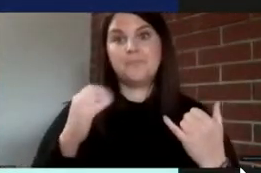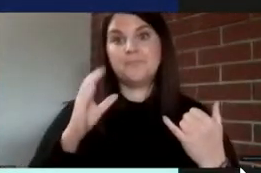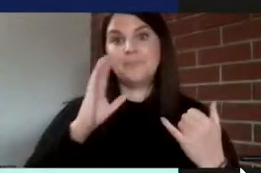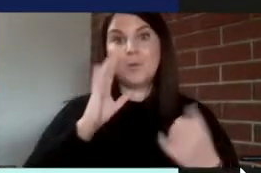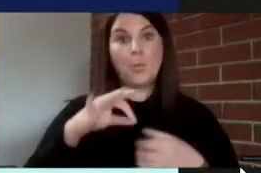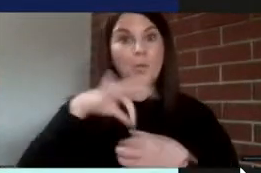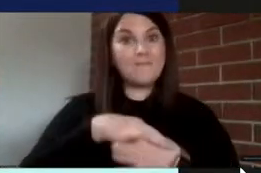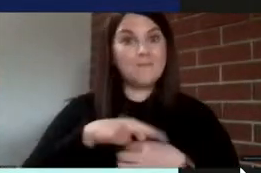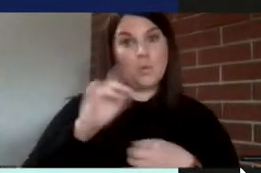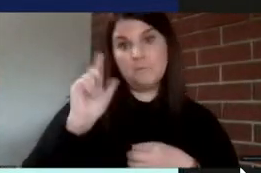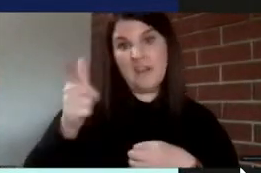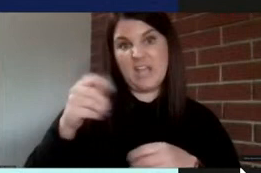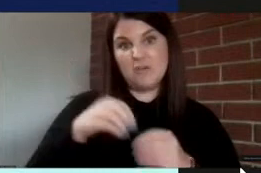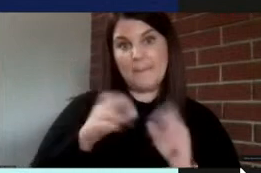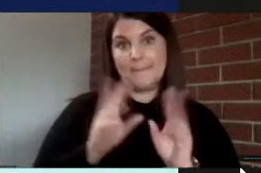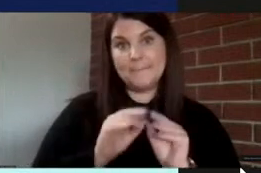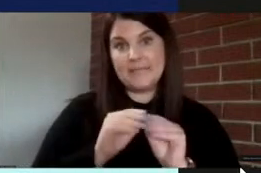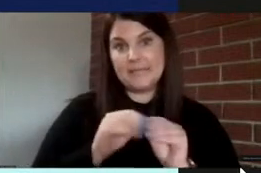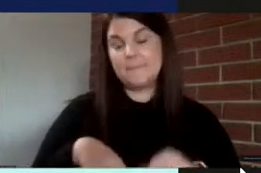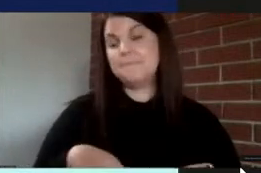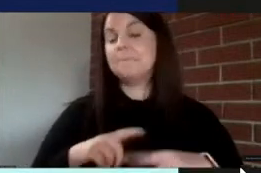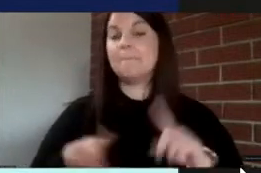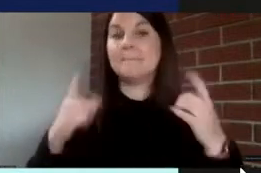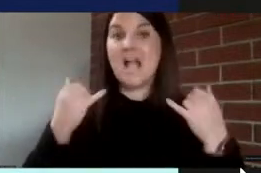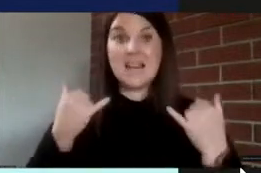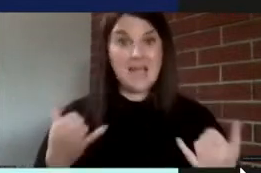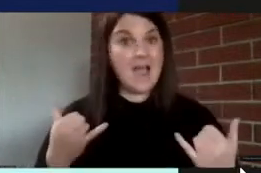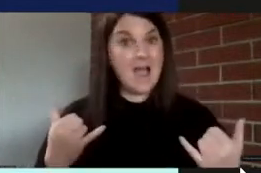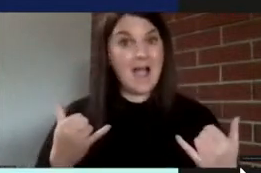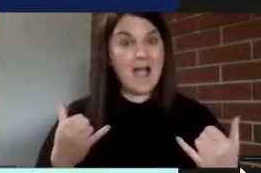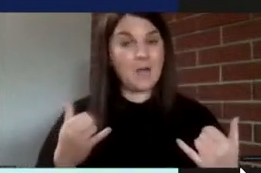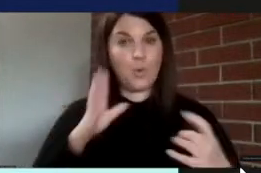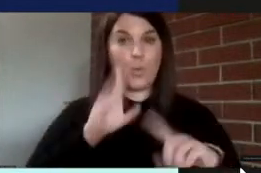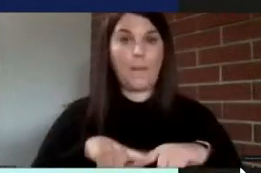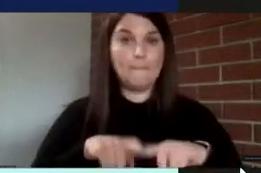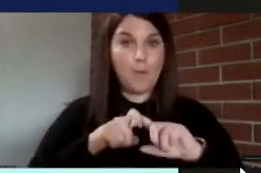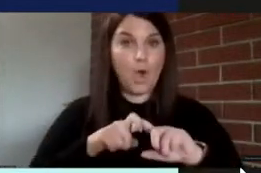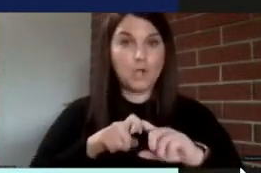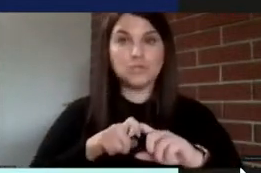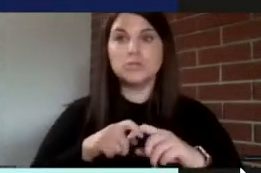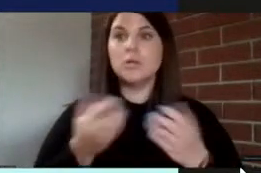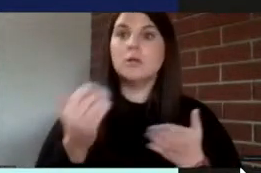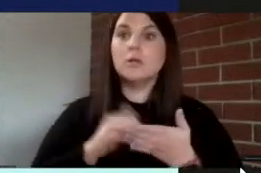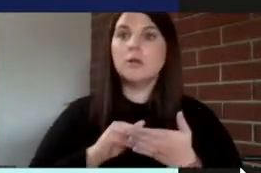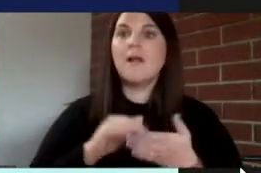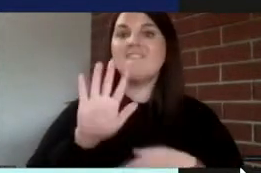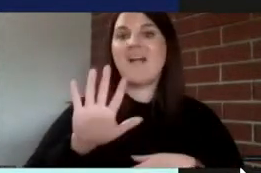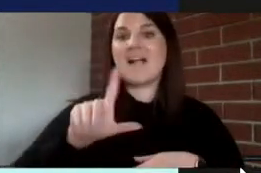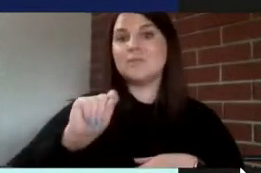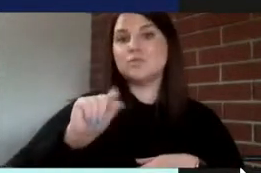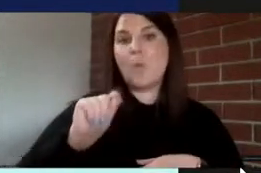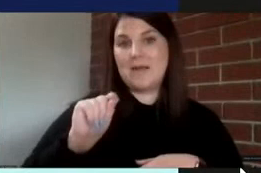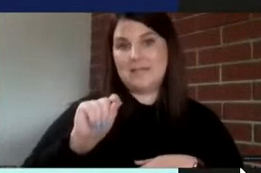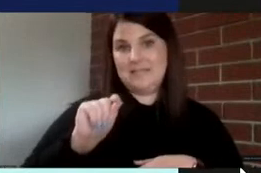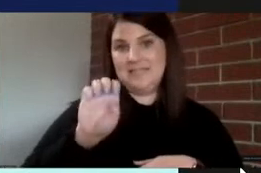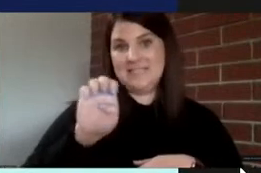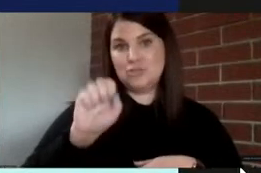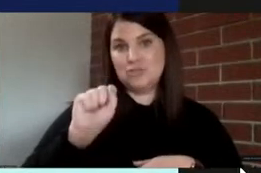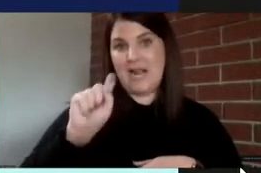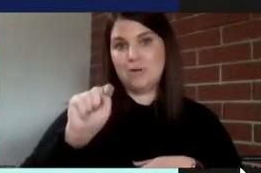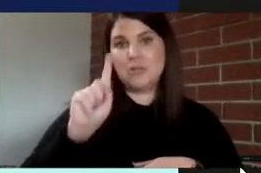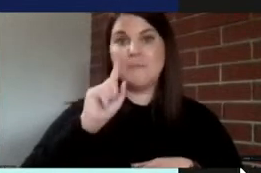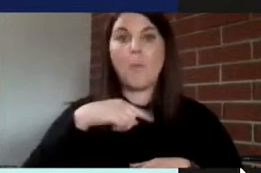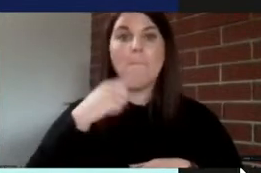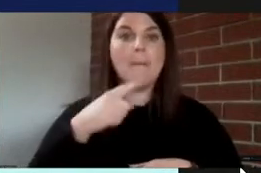vote later on in the meeting. Right now, we will pause. We will resume at 5:20 Eastern Standard Time for public